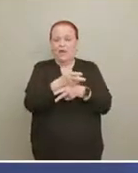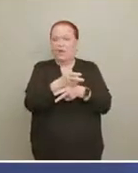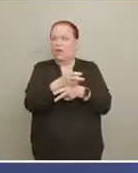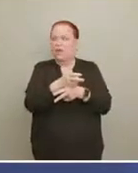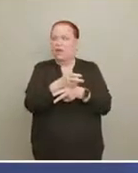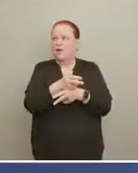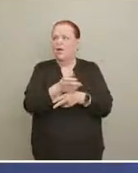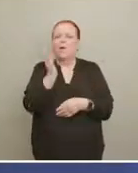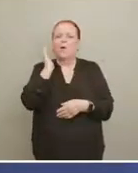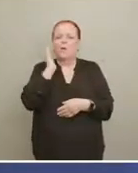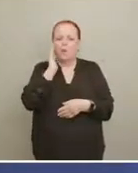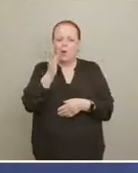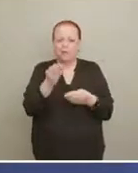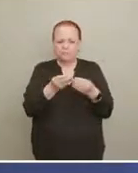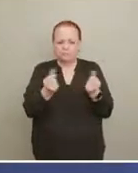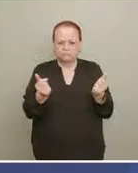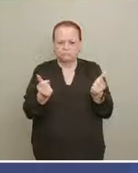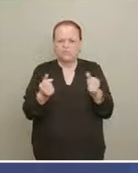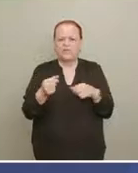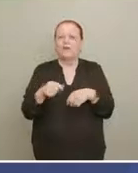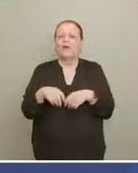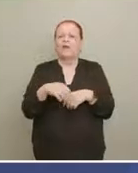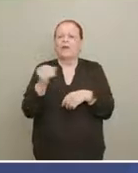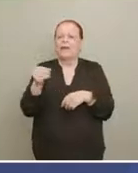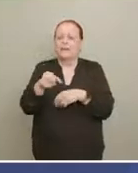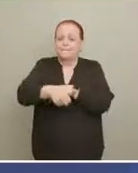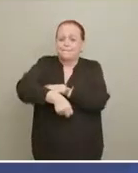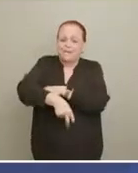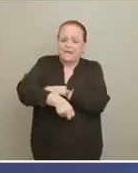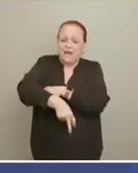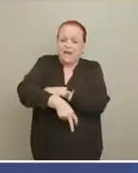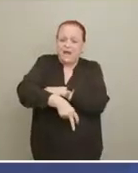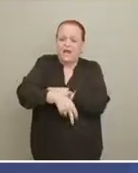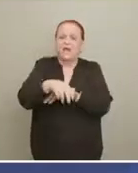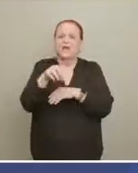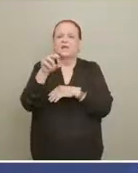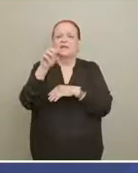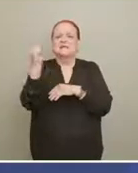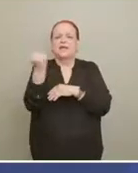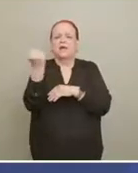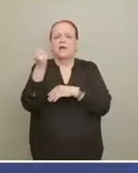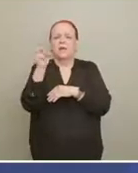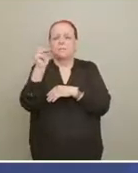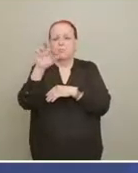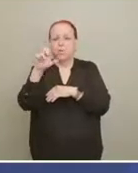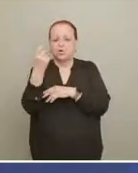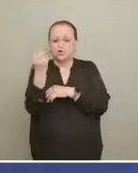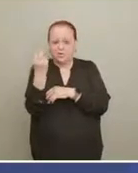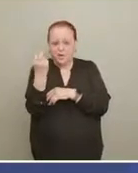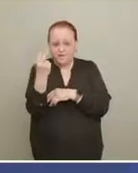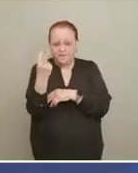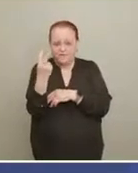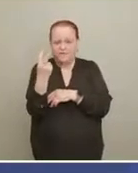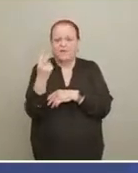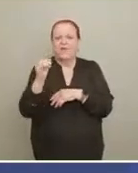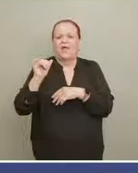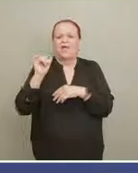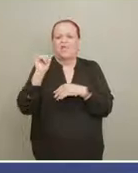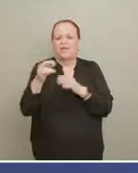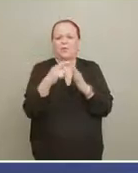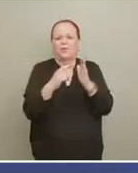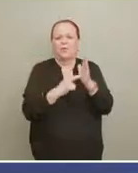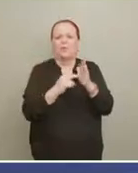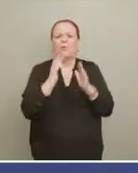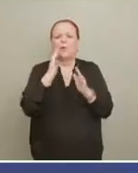sunset. And so midnight or the morning of Saturday, March 12, the guidance will go from